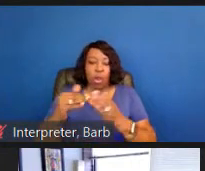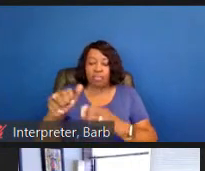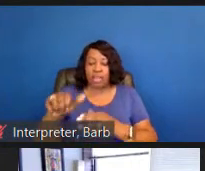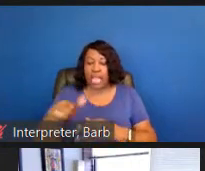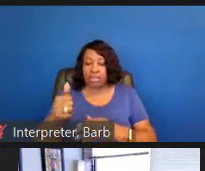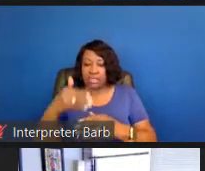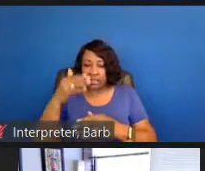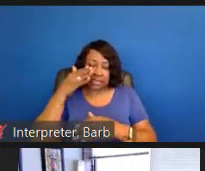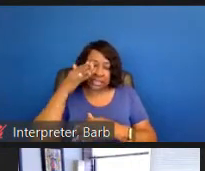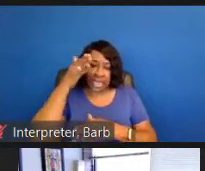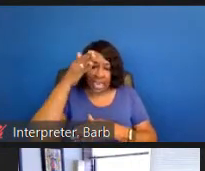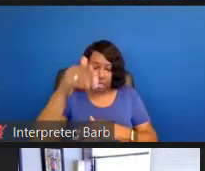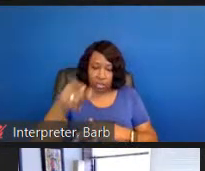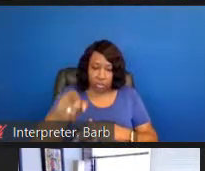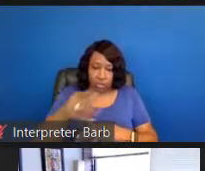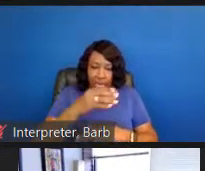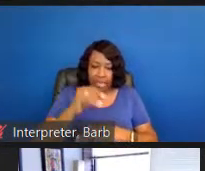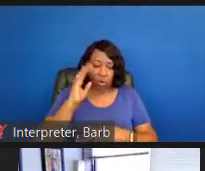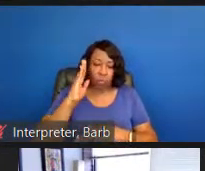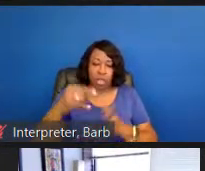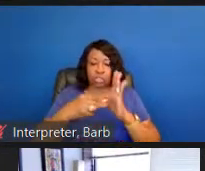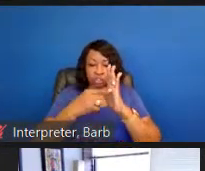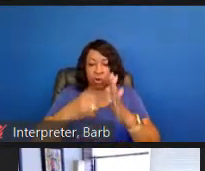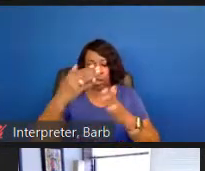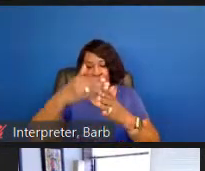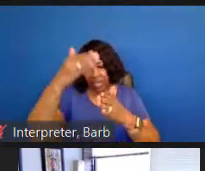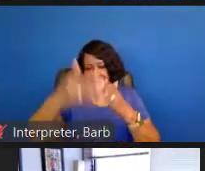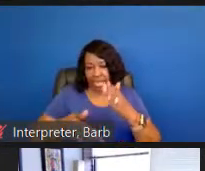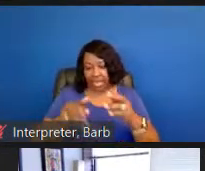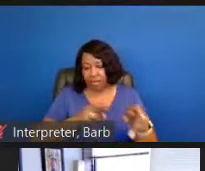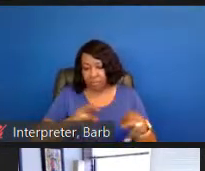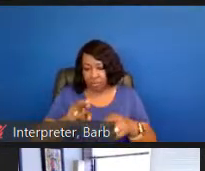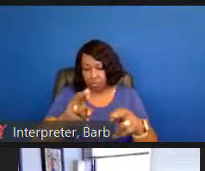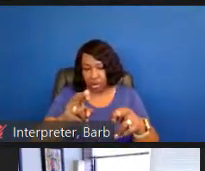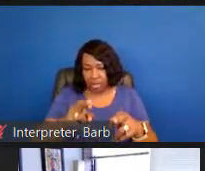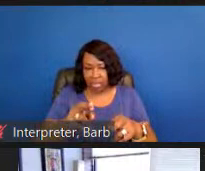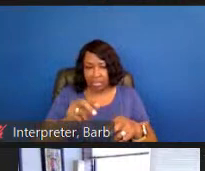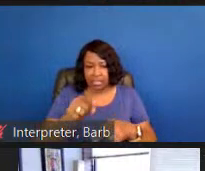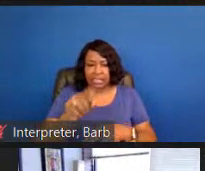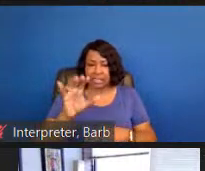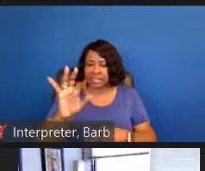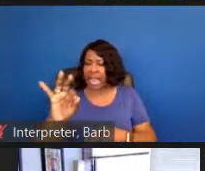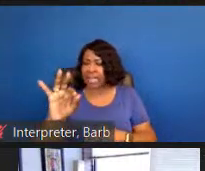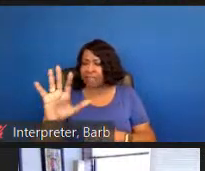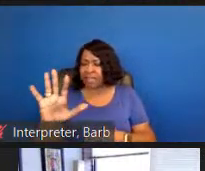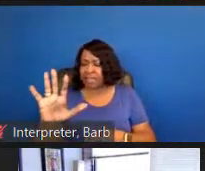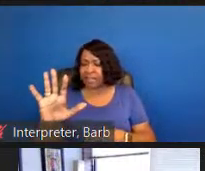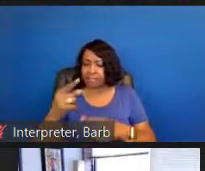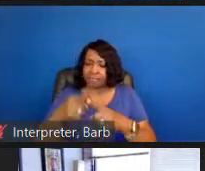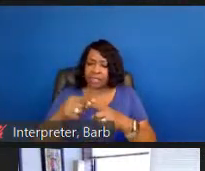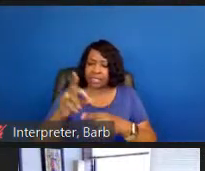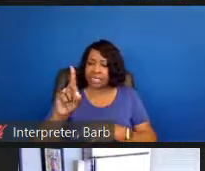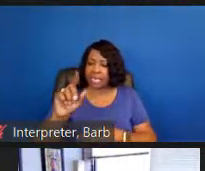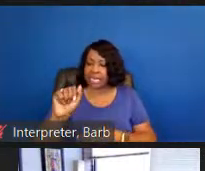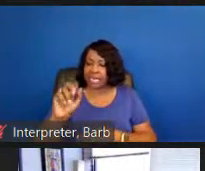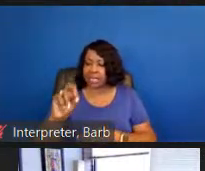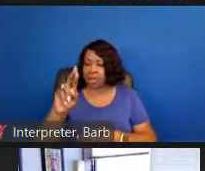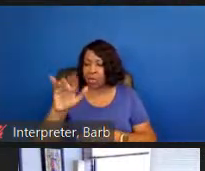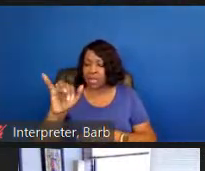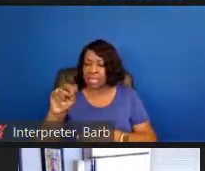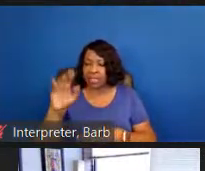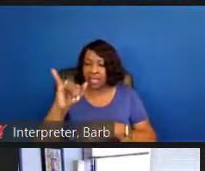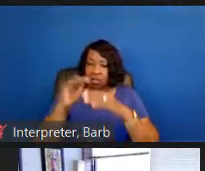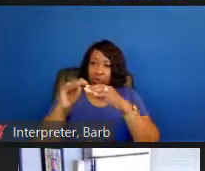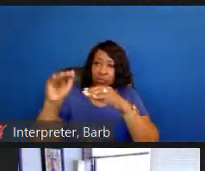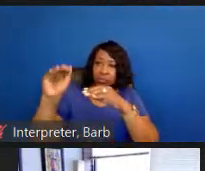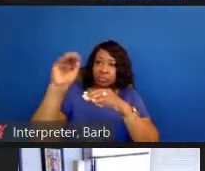show your end of your route as being, what does that say, 95th Dan Ryan. So that's directly overhead in